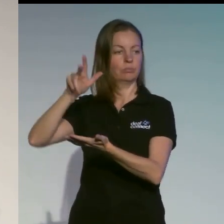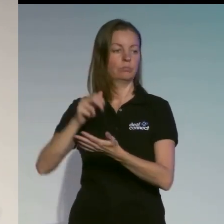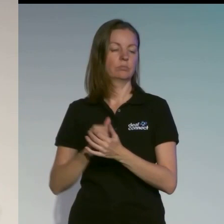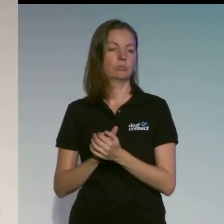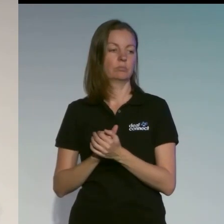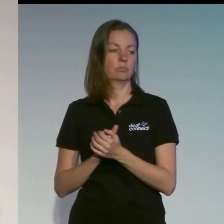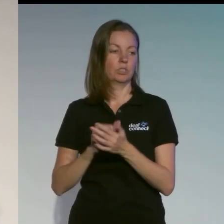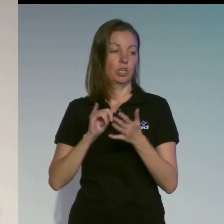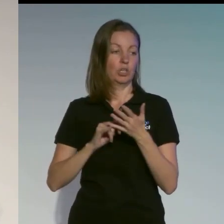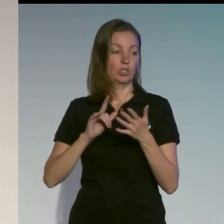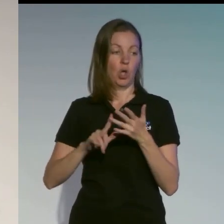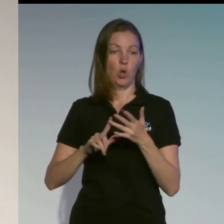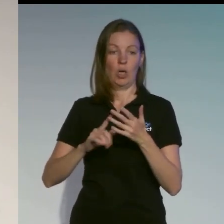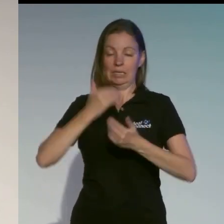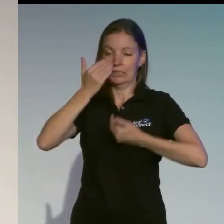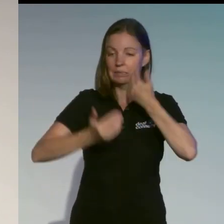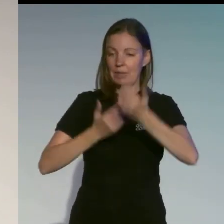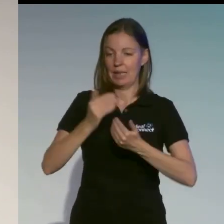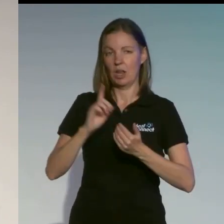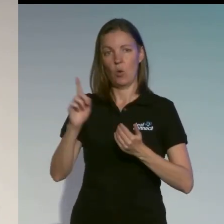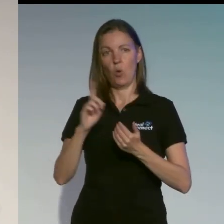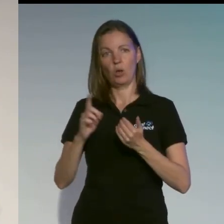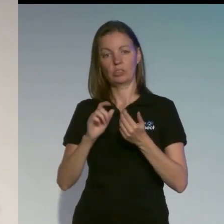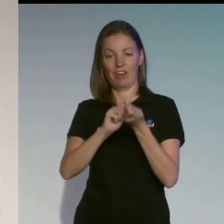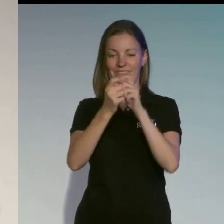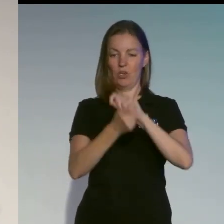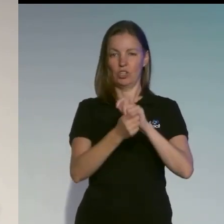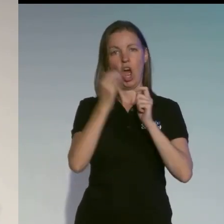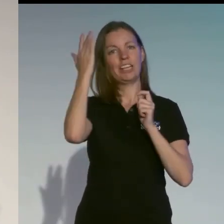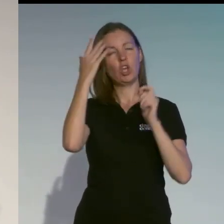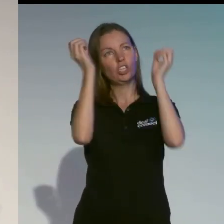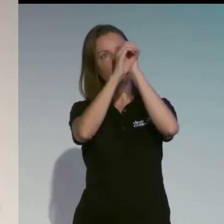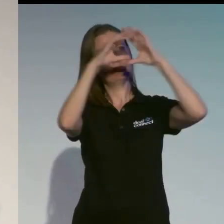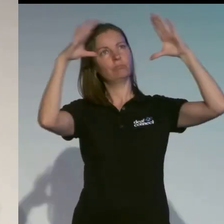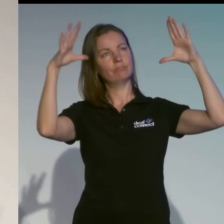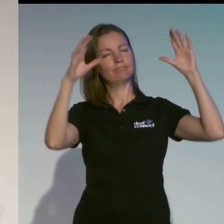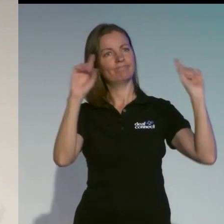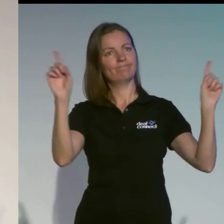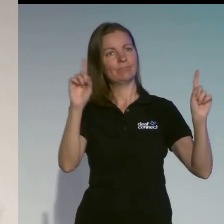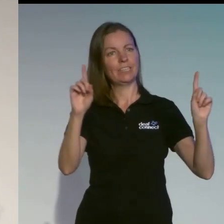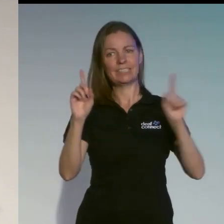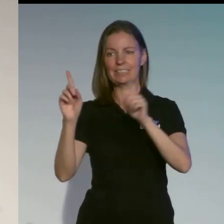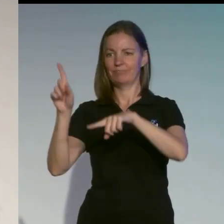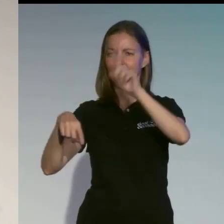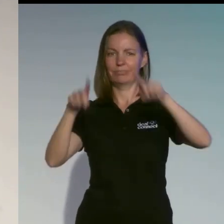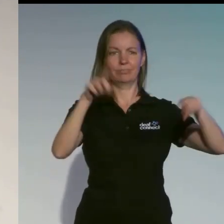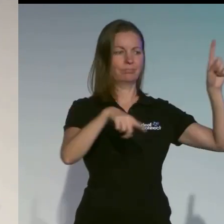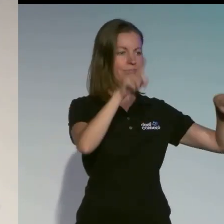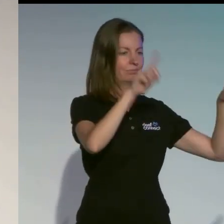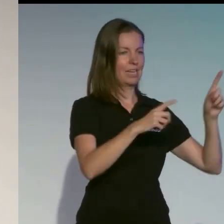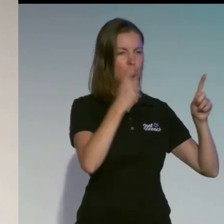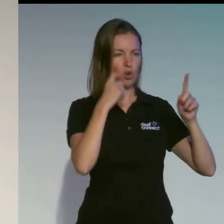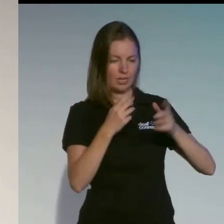So articulating what conversion ideology looks like in each context is very important, particularly to tease apart the cultural elements